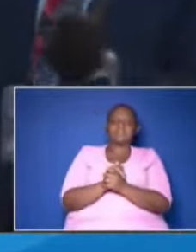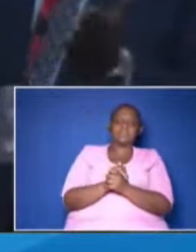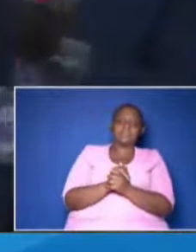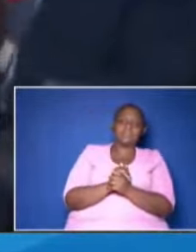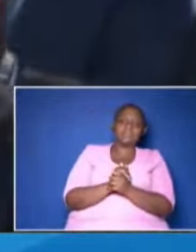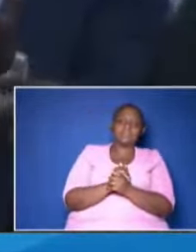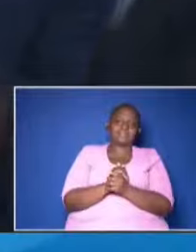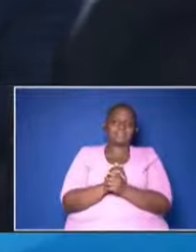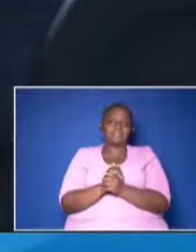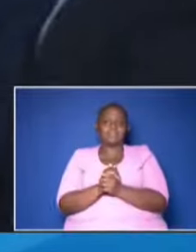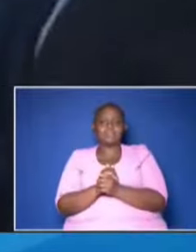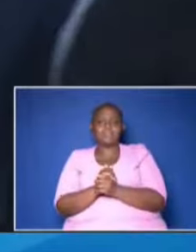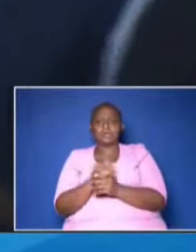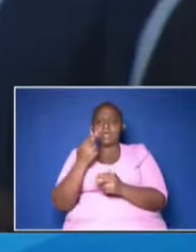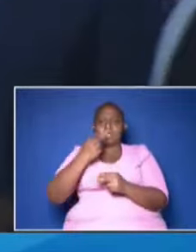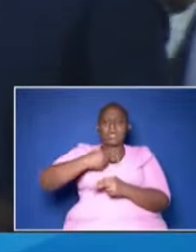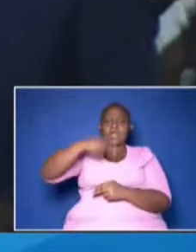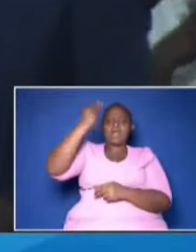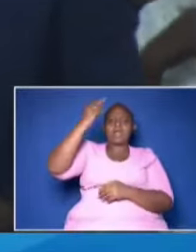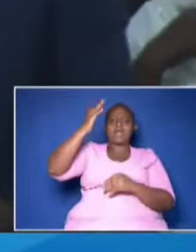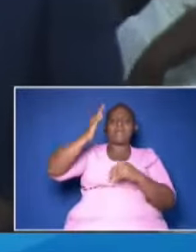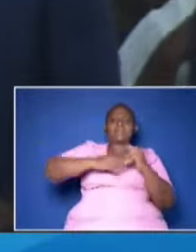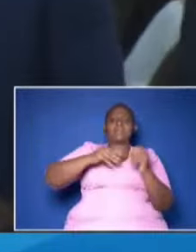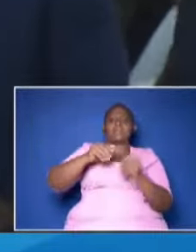Jesus that's high